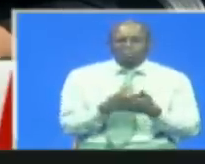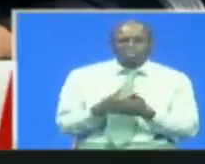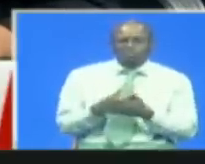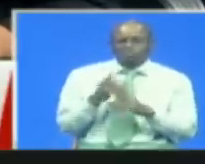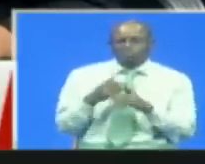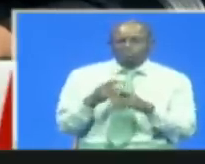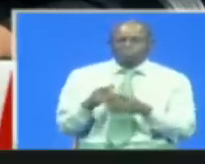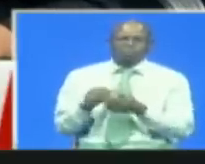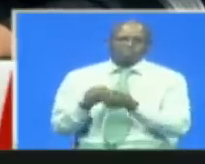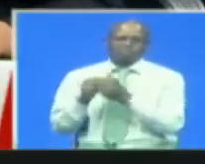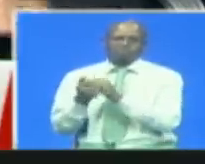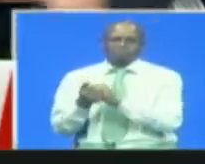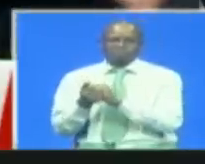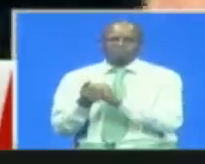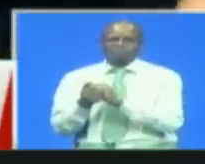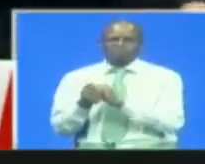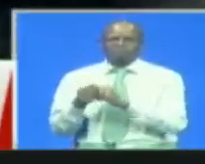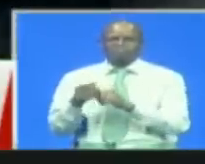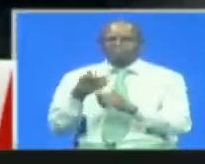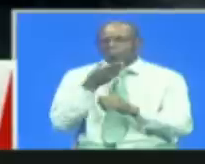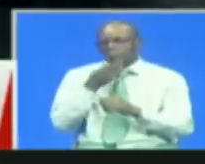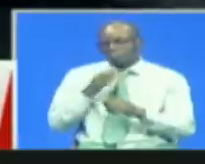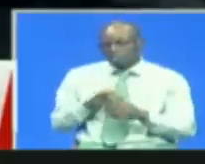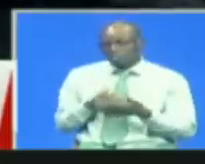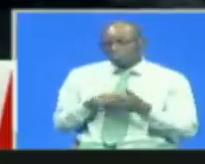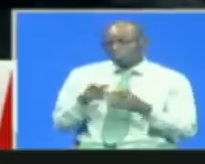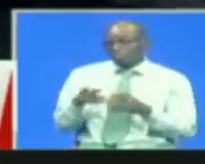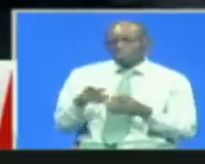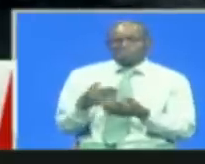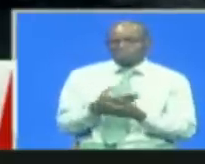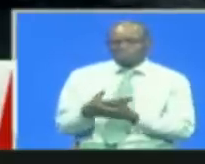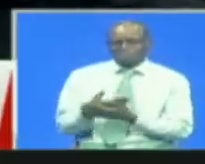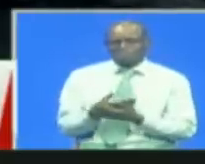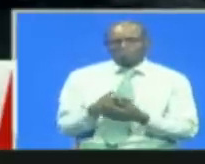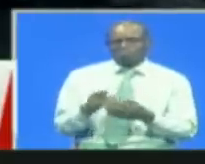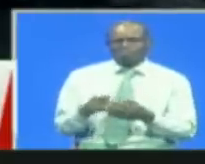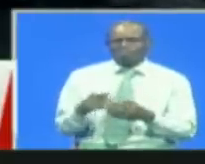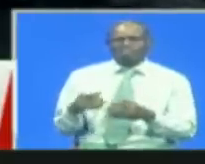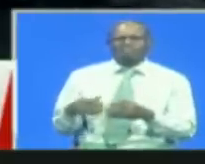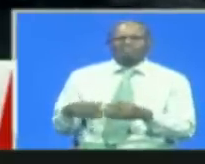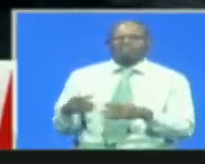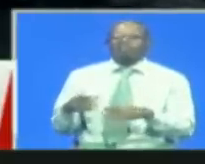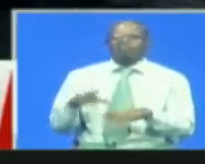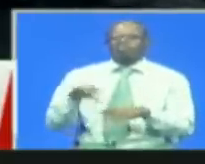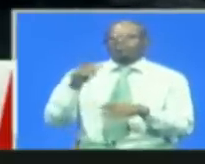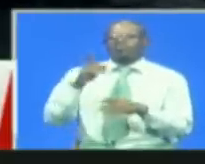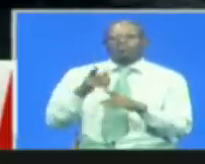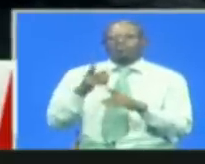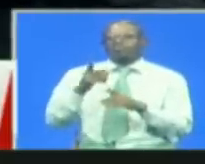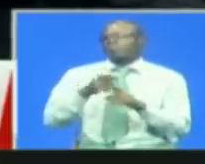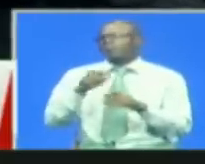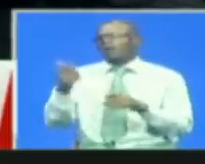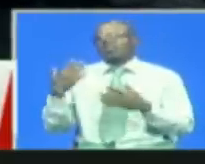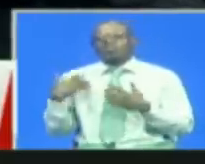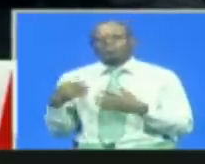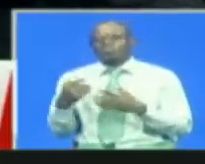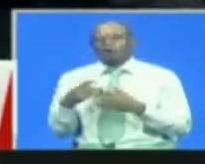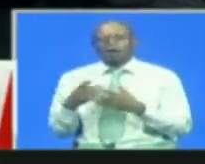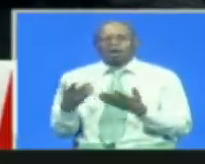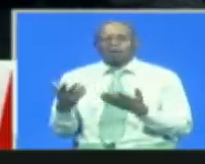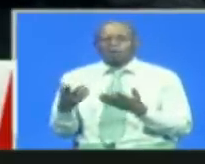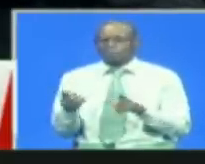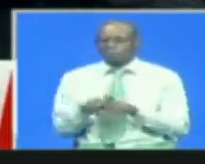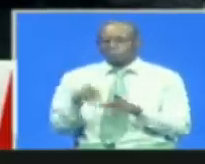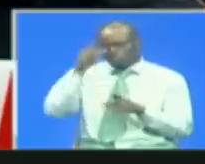them. The big question, how did the miners end up in the alternative family care and why has the state taken them back? Well, our investigative